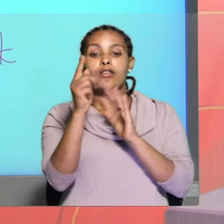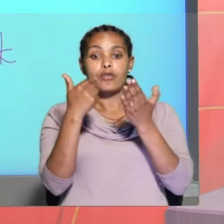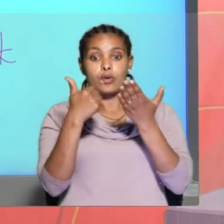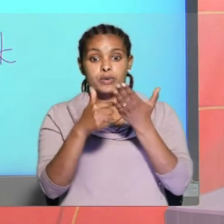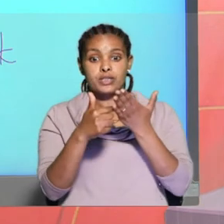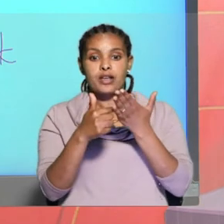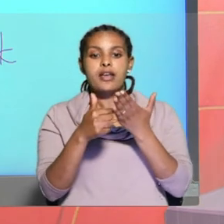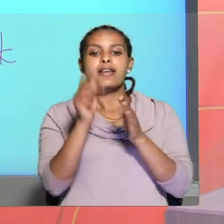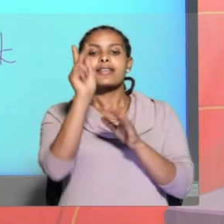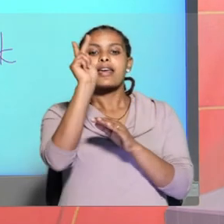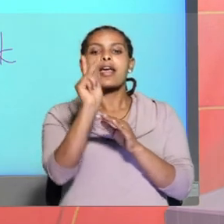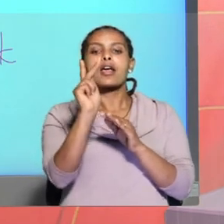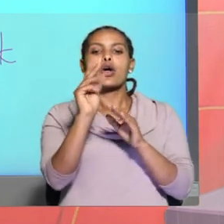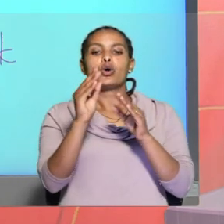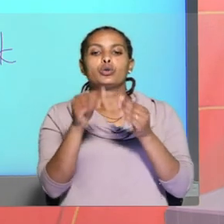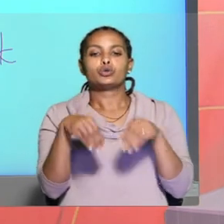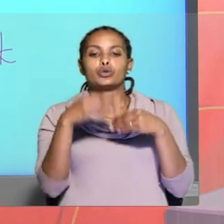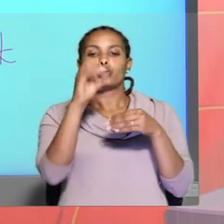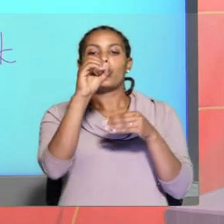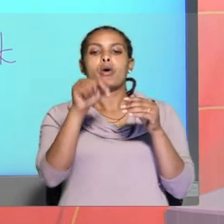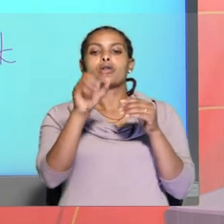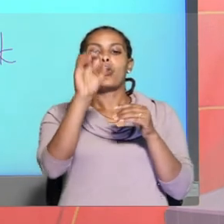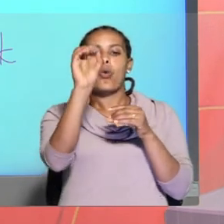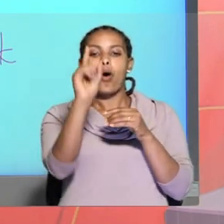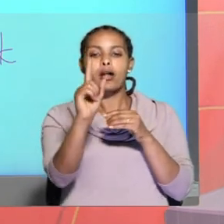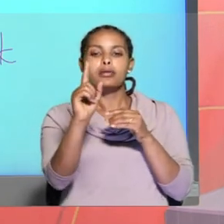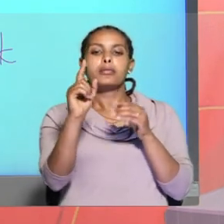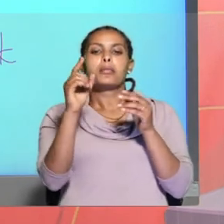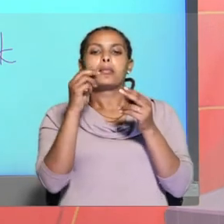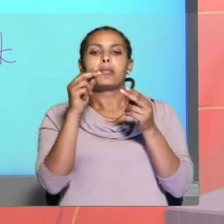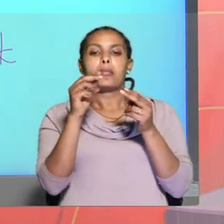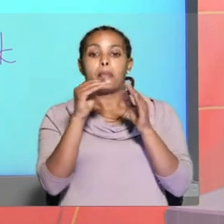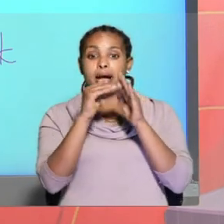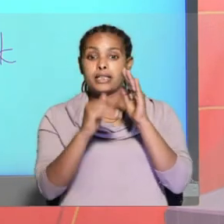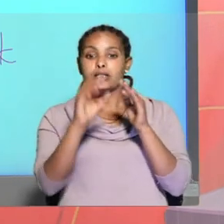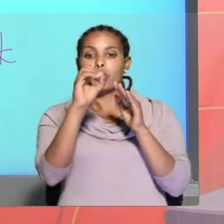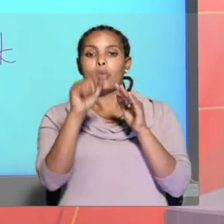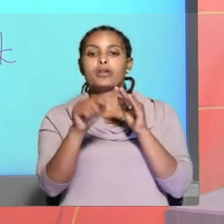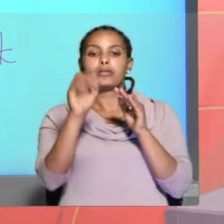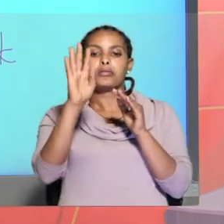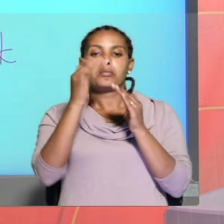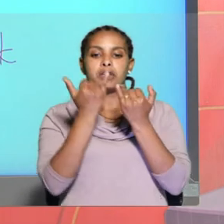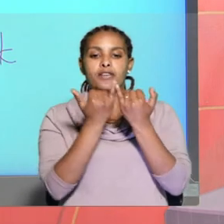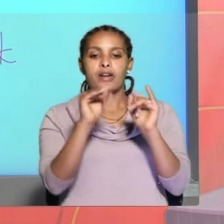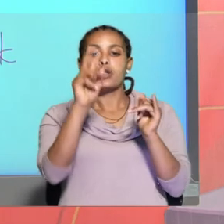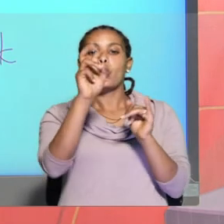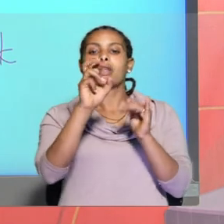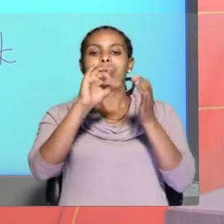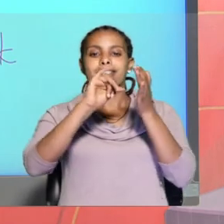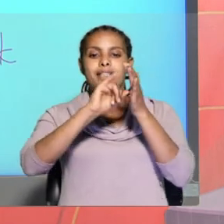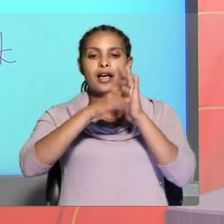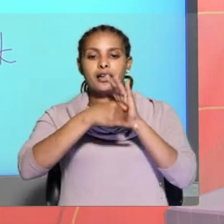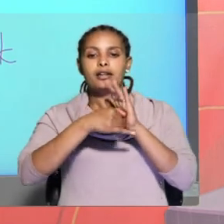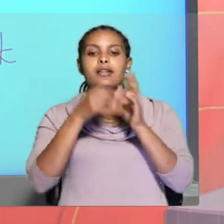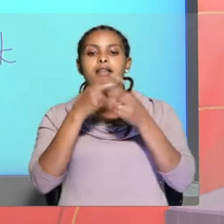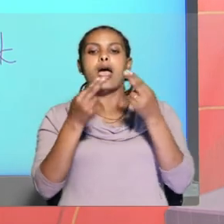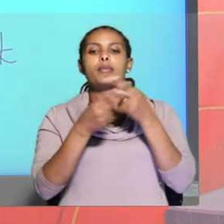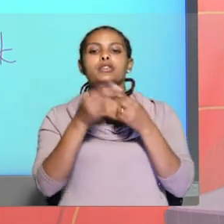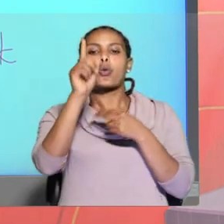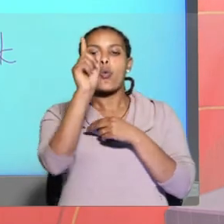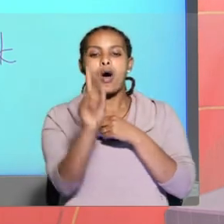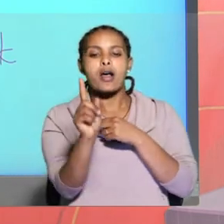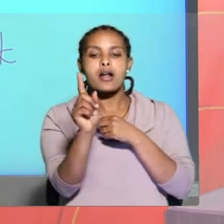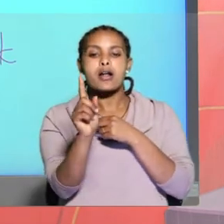this can equal 0.1 minus 0.4 is minus 0.3 divided by 20 times minus